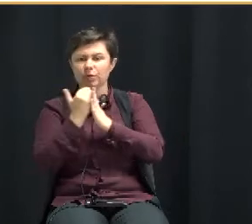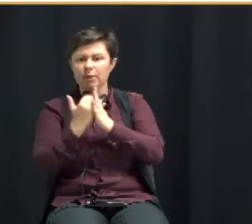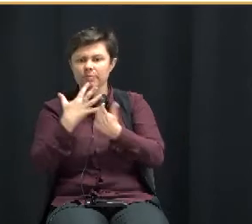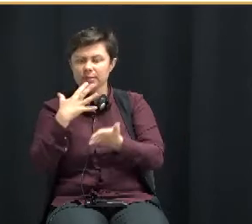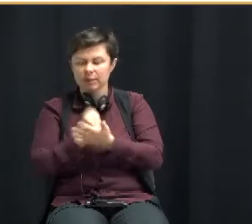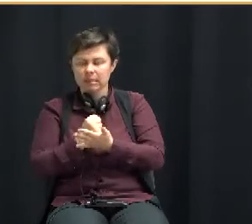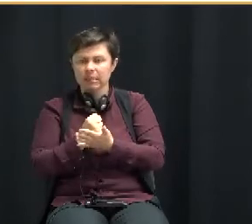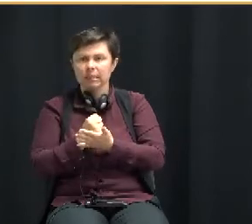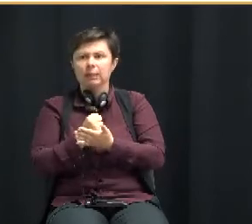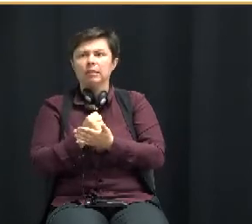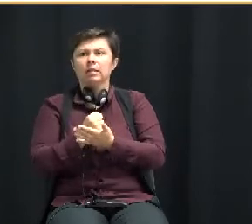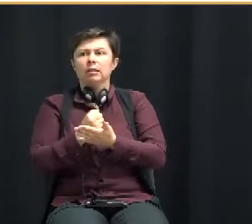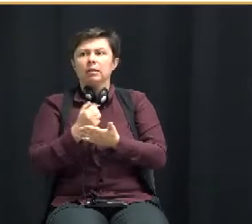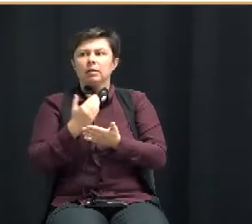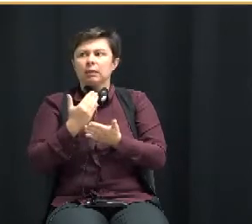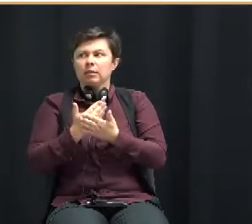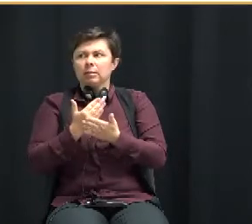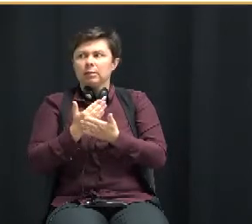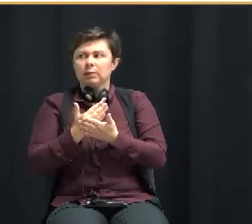appropriate legal frameworks.